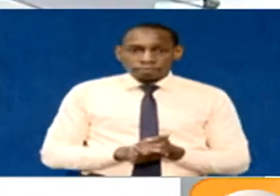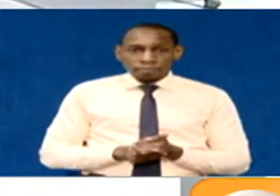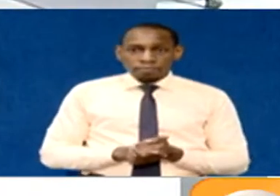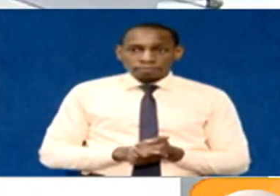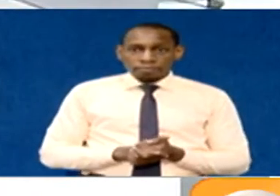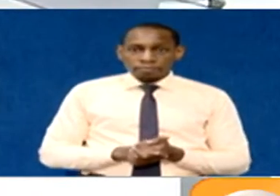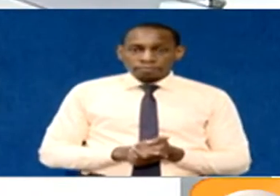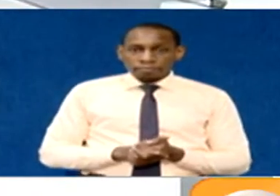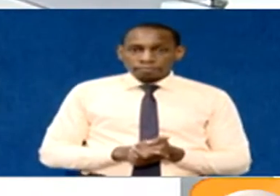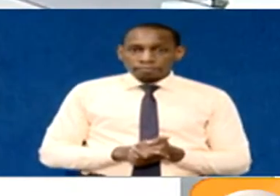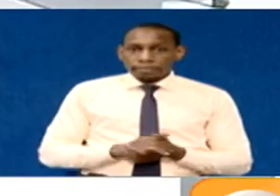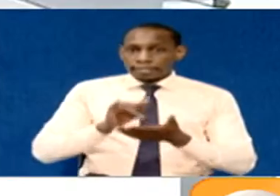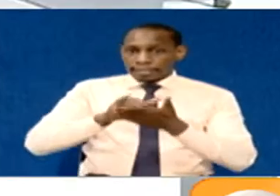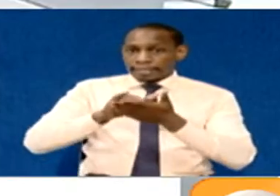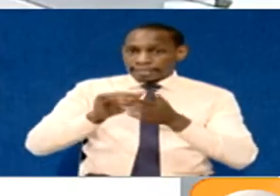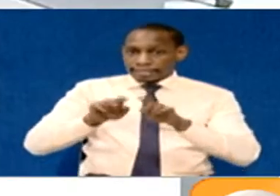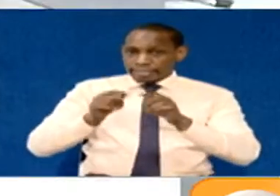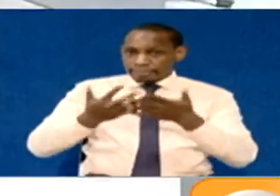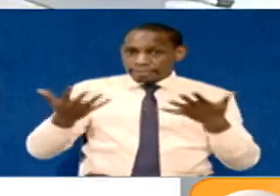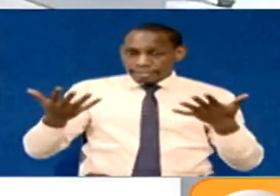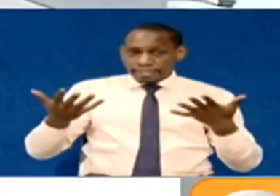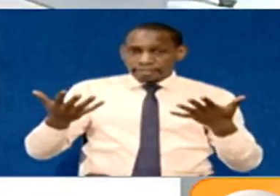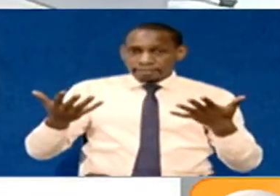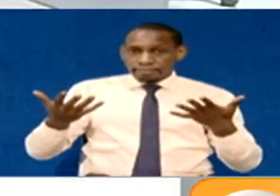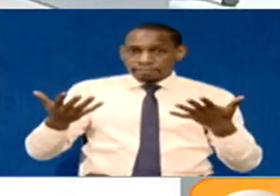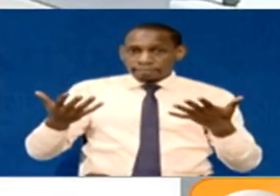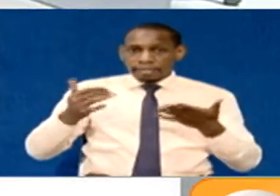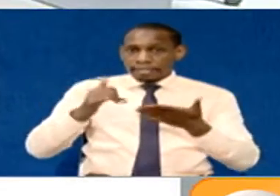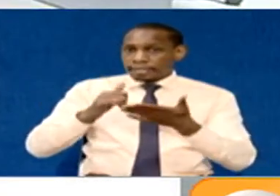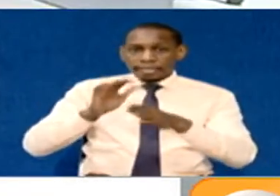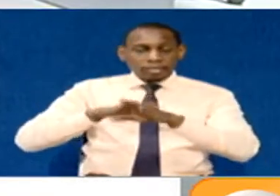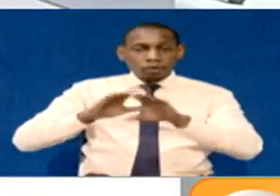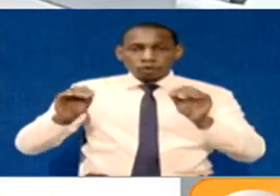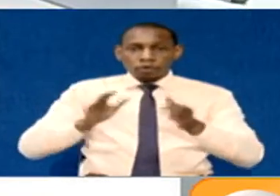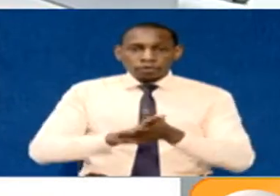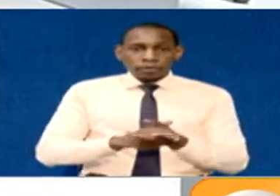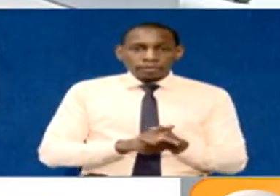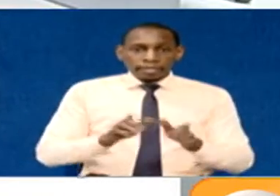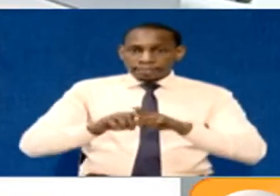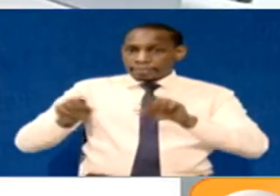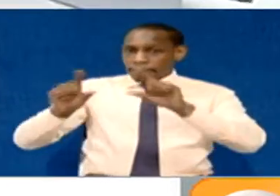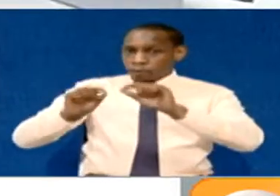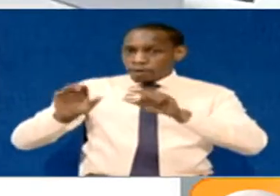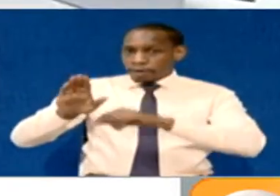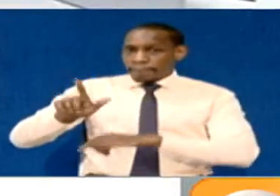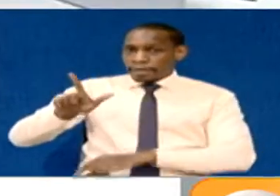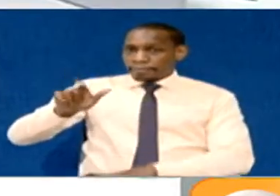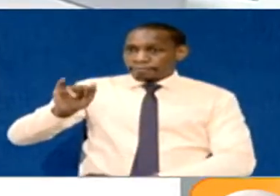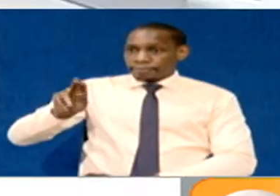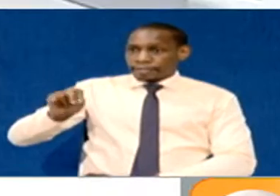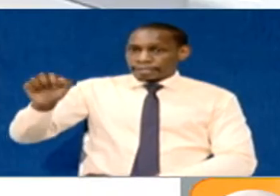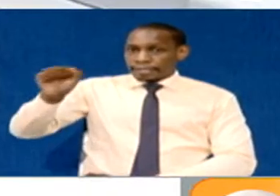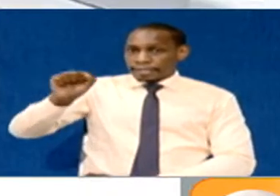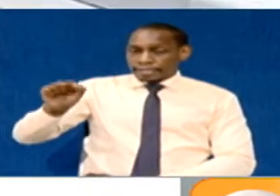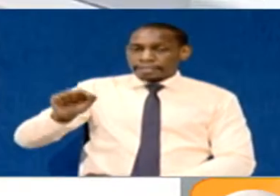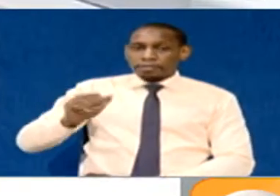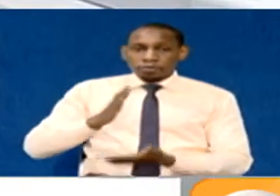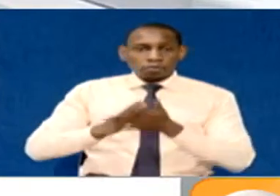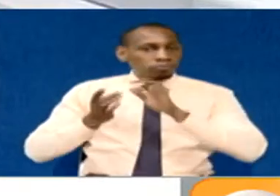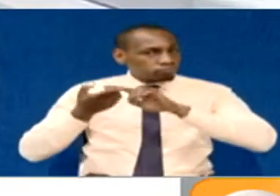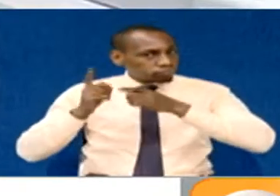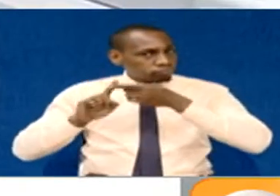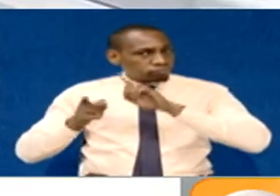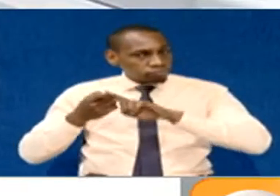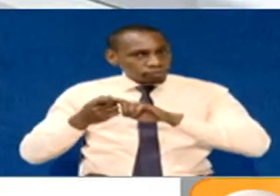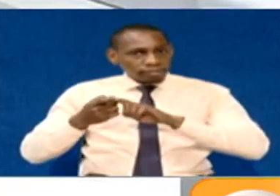in plain sight? That's something that doesn't make the country look good. And something you said, Linus, which I thought about a little